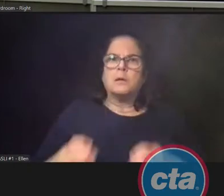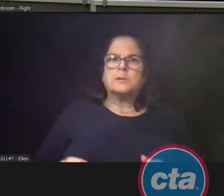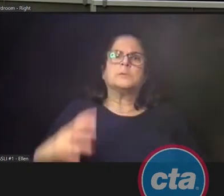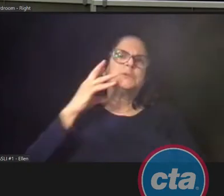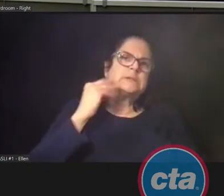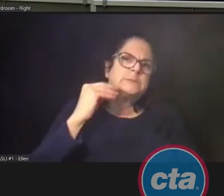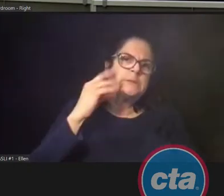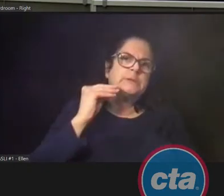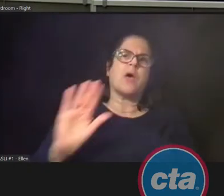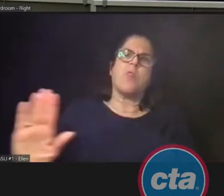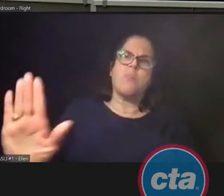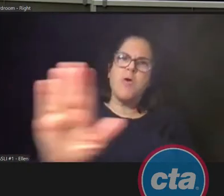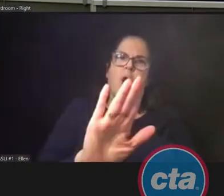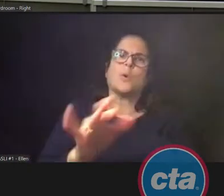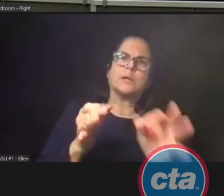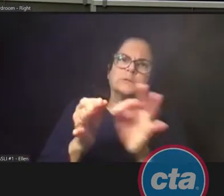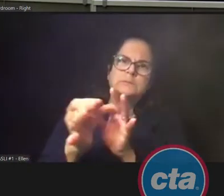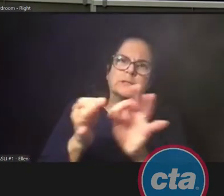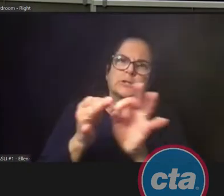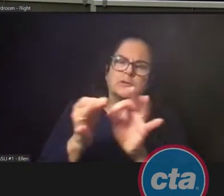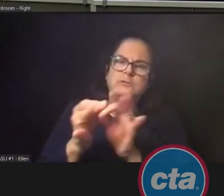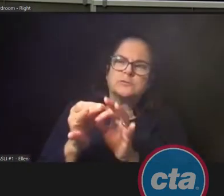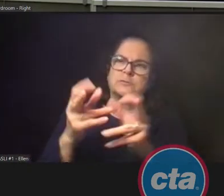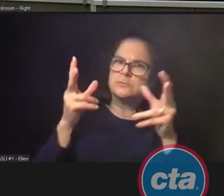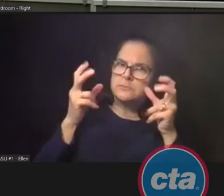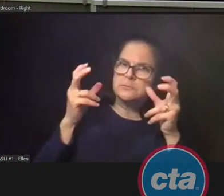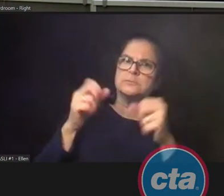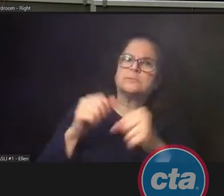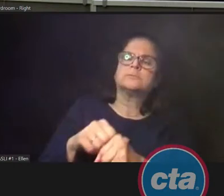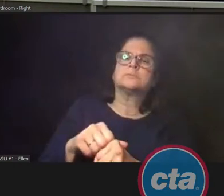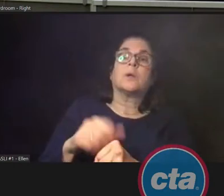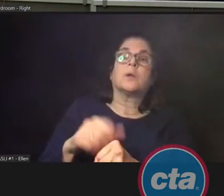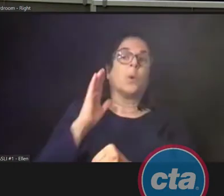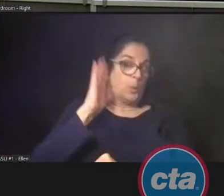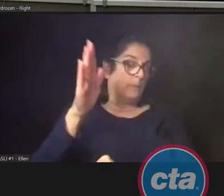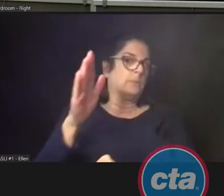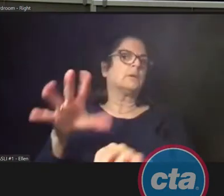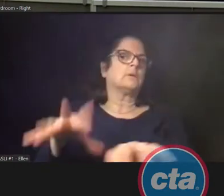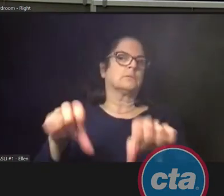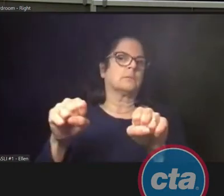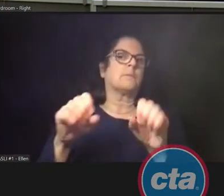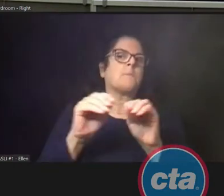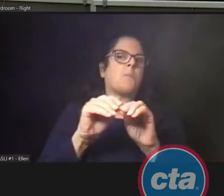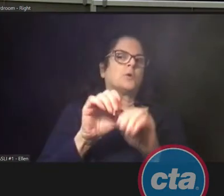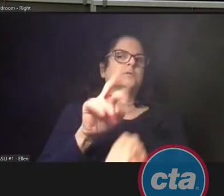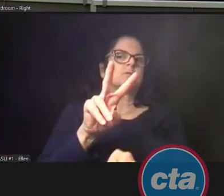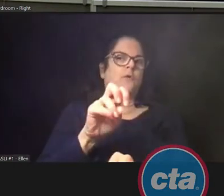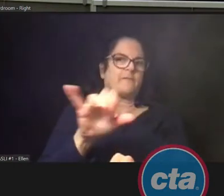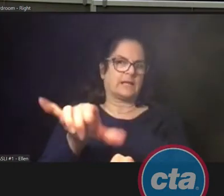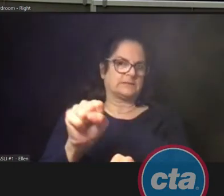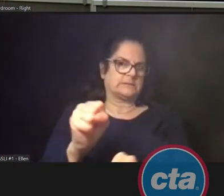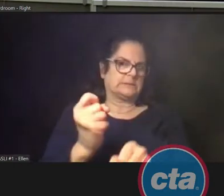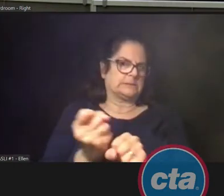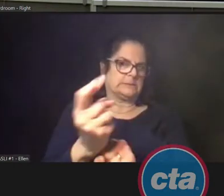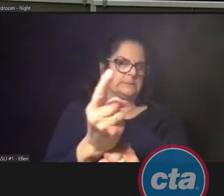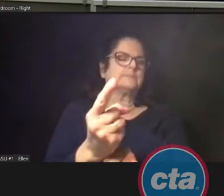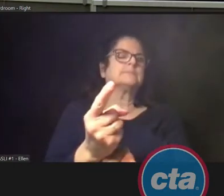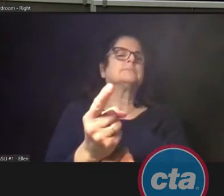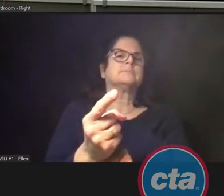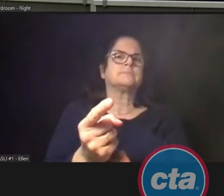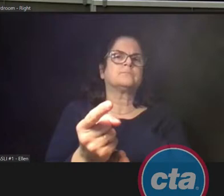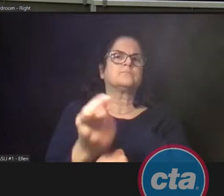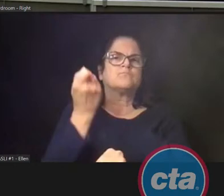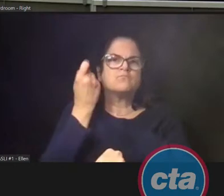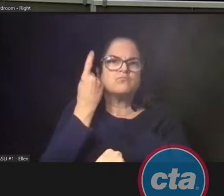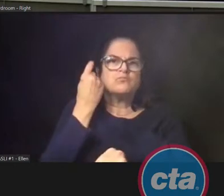words. In fact, we will be conducting additional surveys throughout the next year to get a clearer sense of our action plan and how